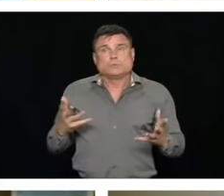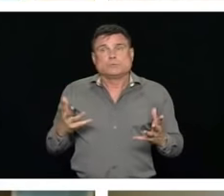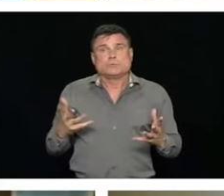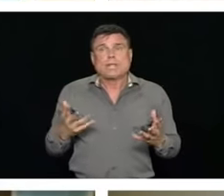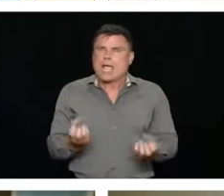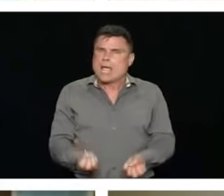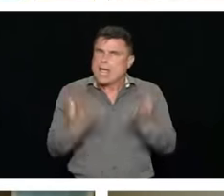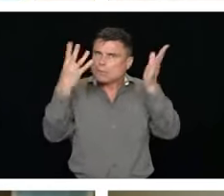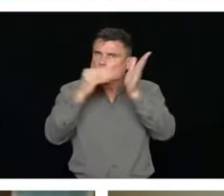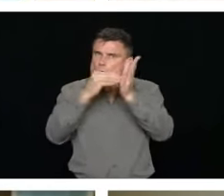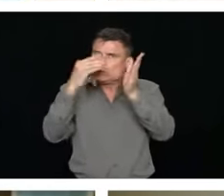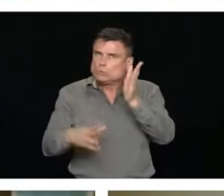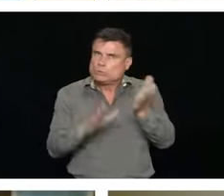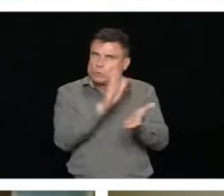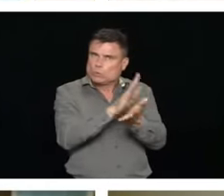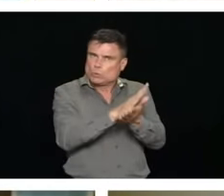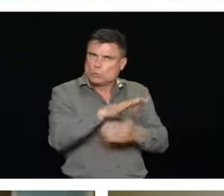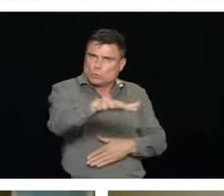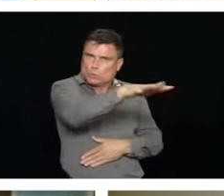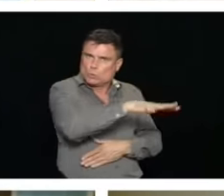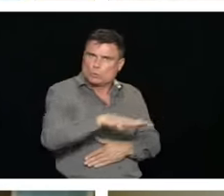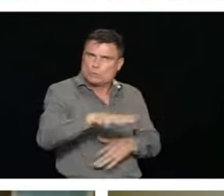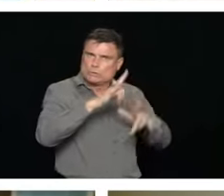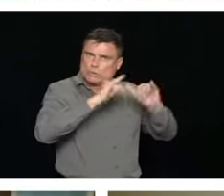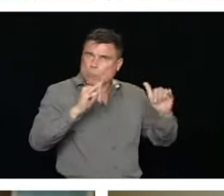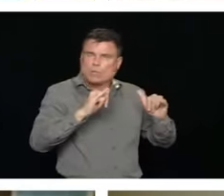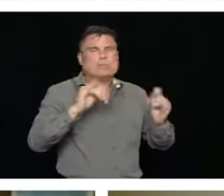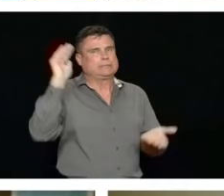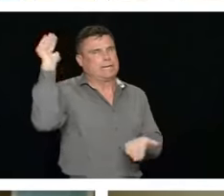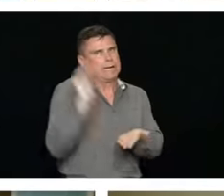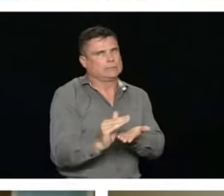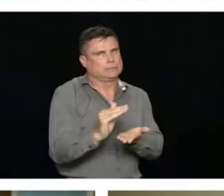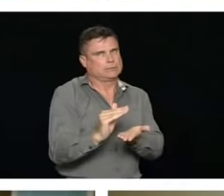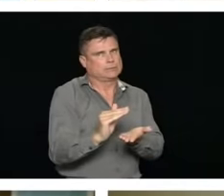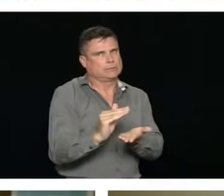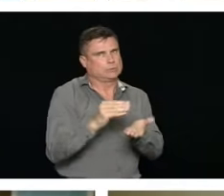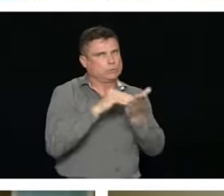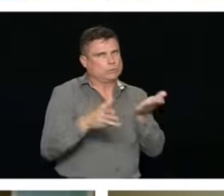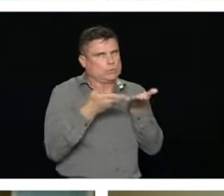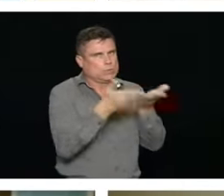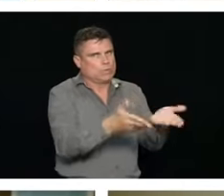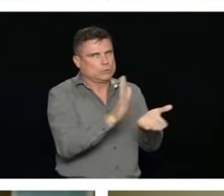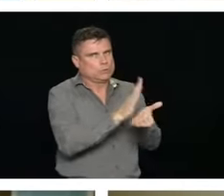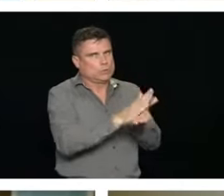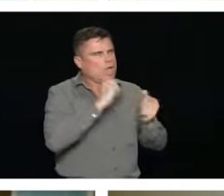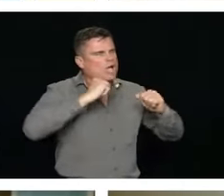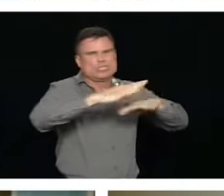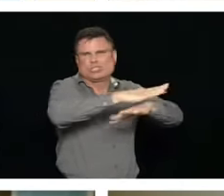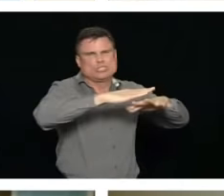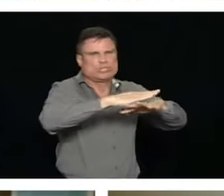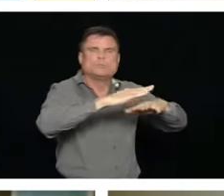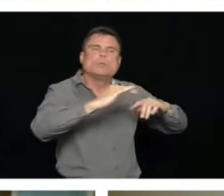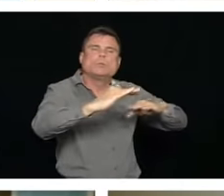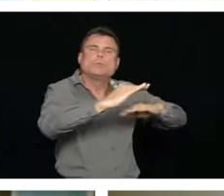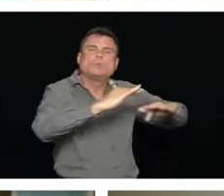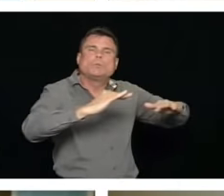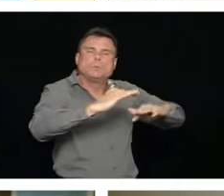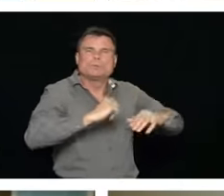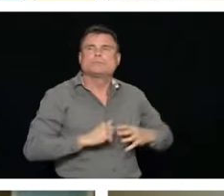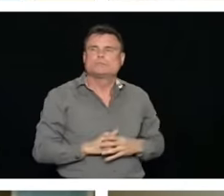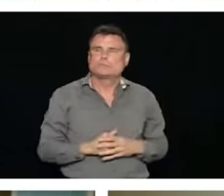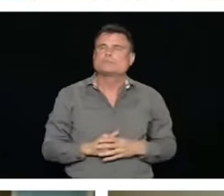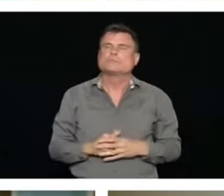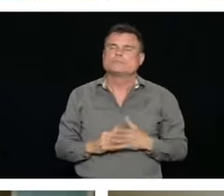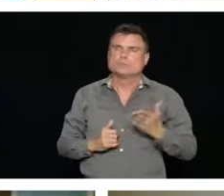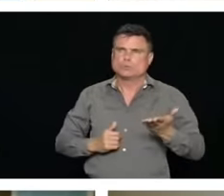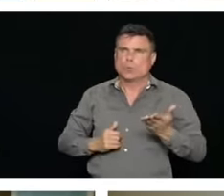can understand that. They can definitely understand no physical contact a lot better. But that's the reason why the restart is slow